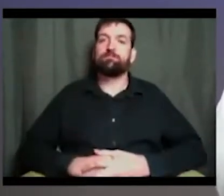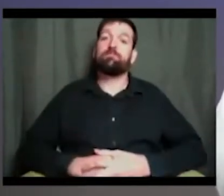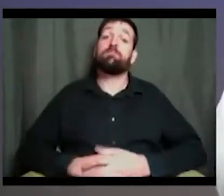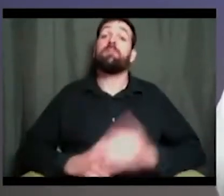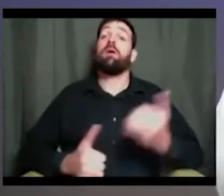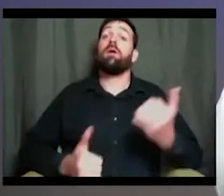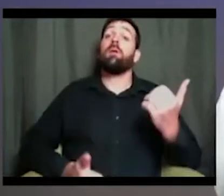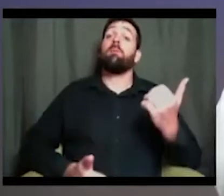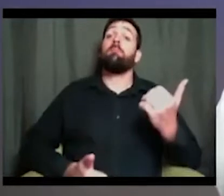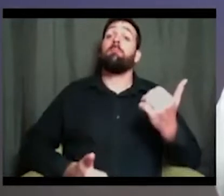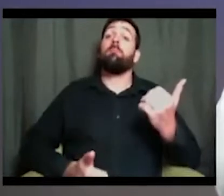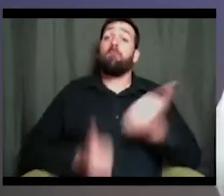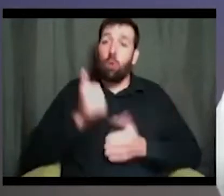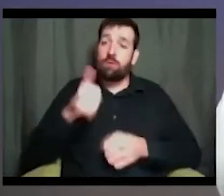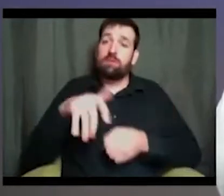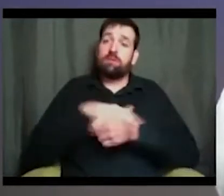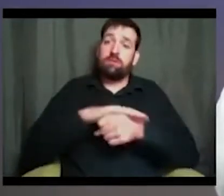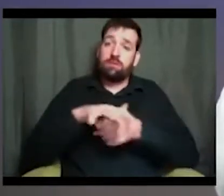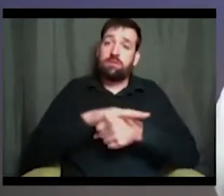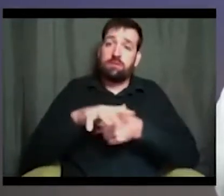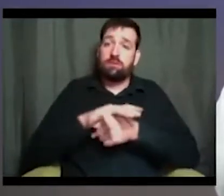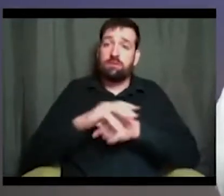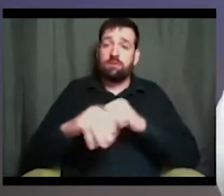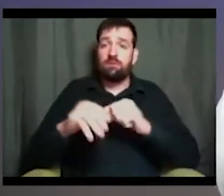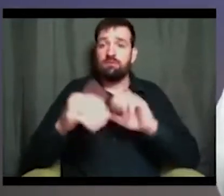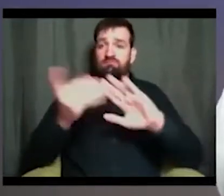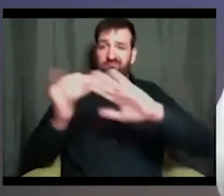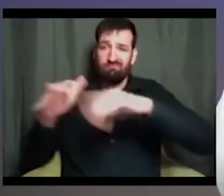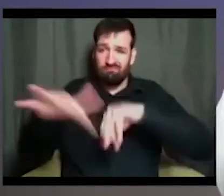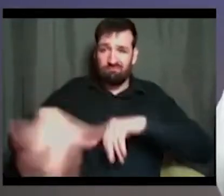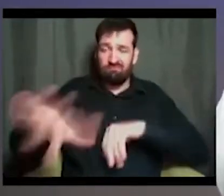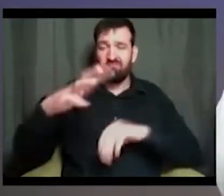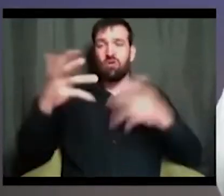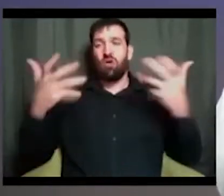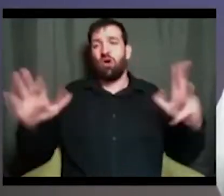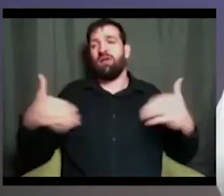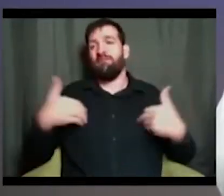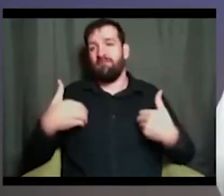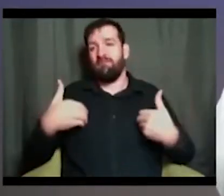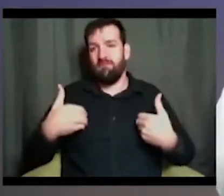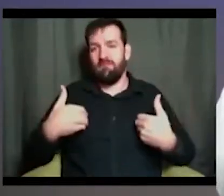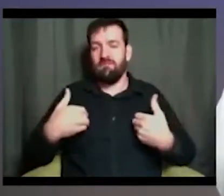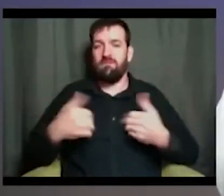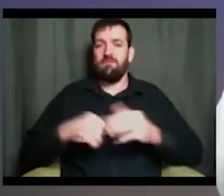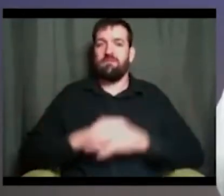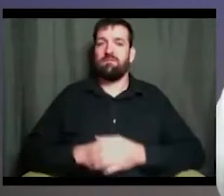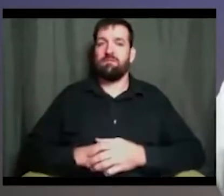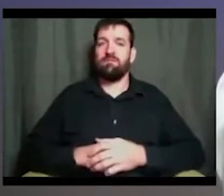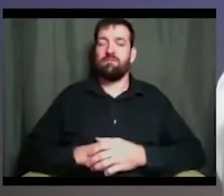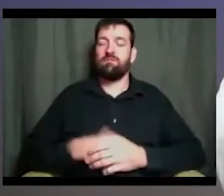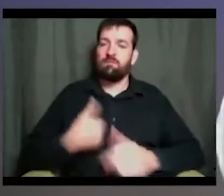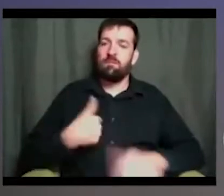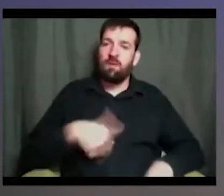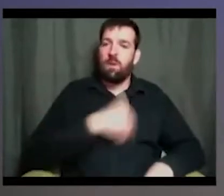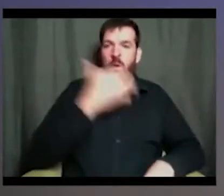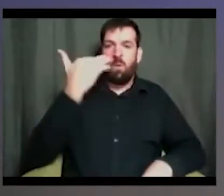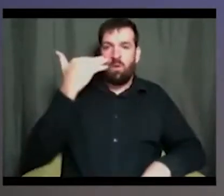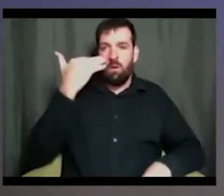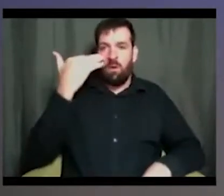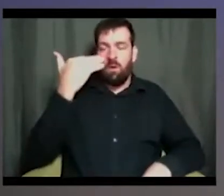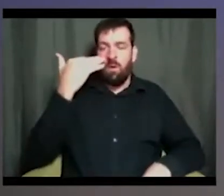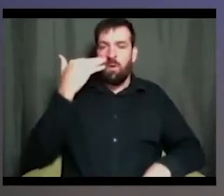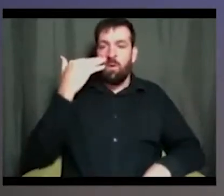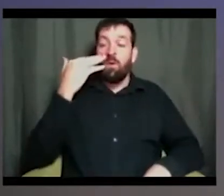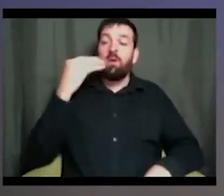places around town do already have it in their clinics. But like we know that a lot of these, as